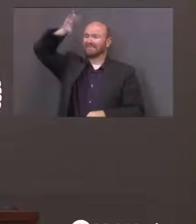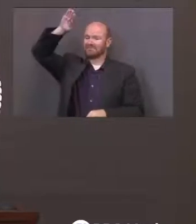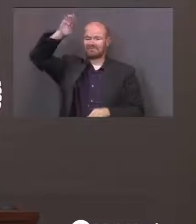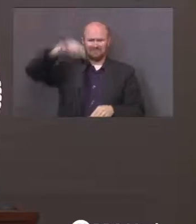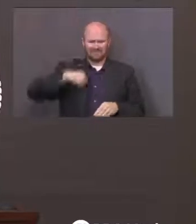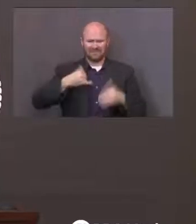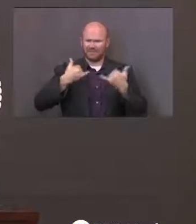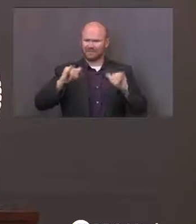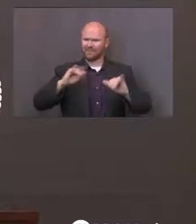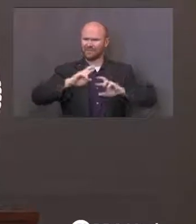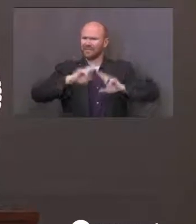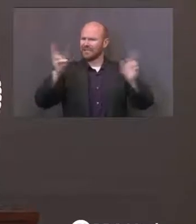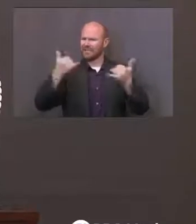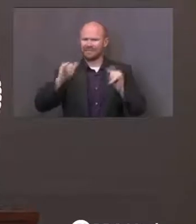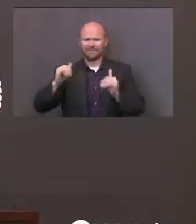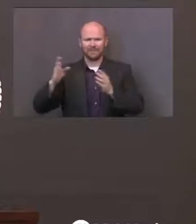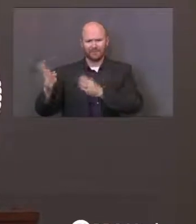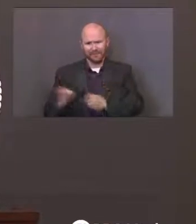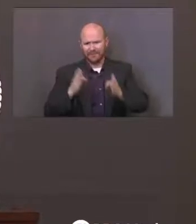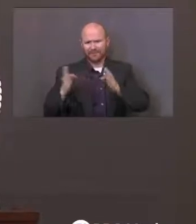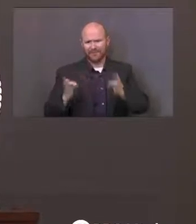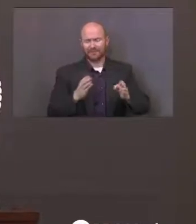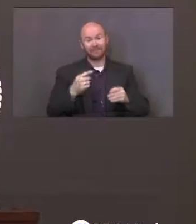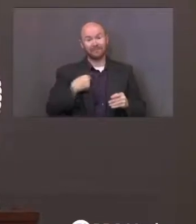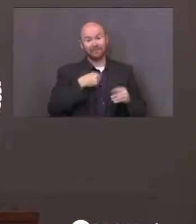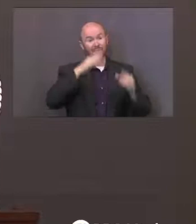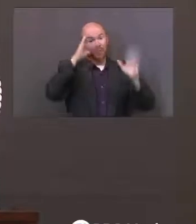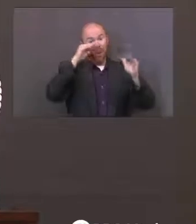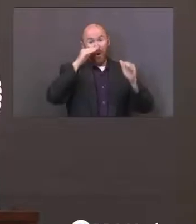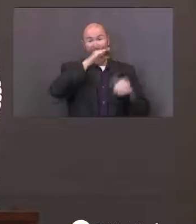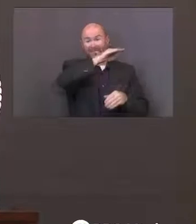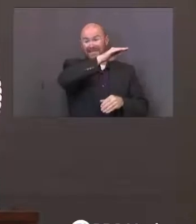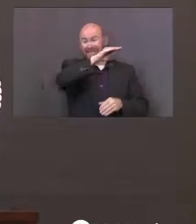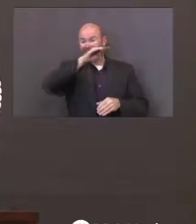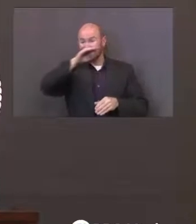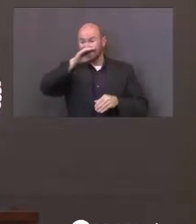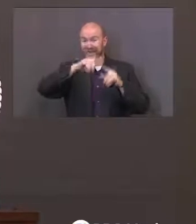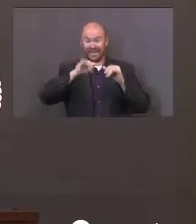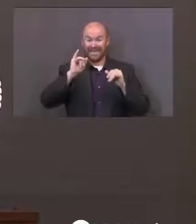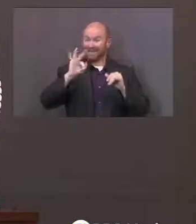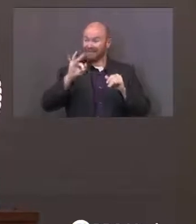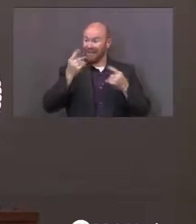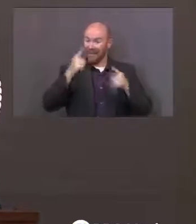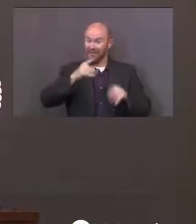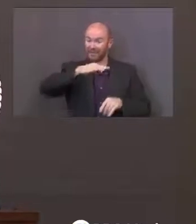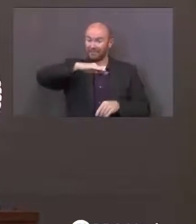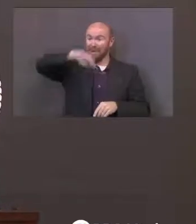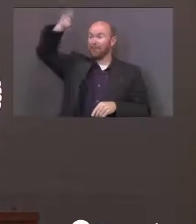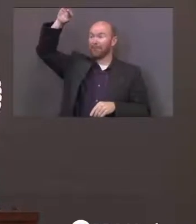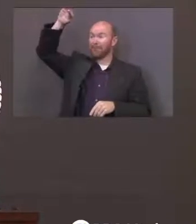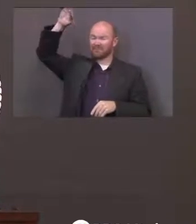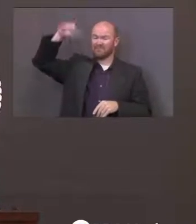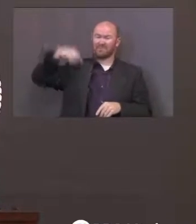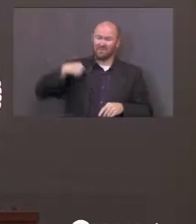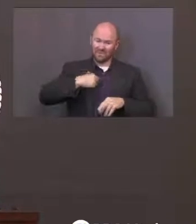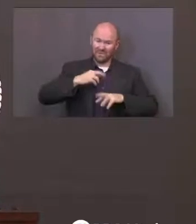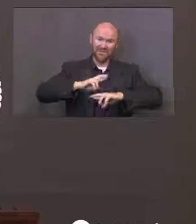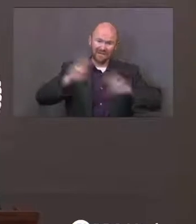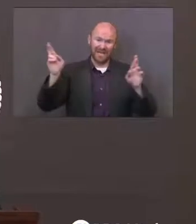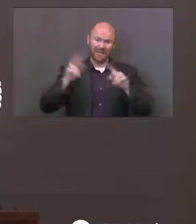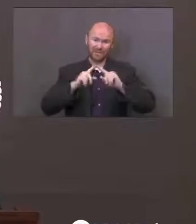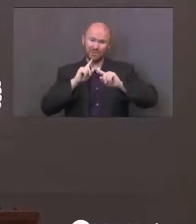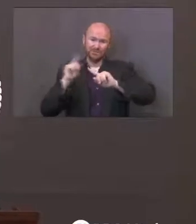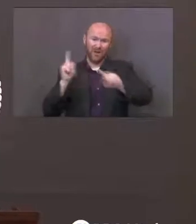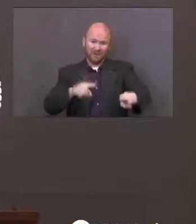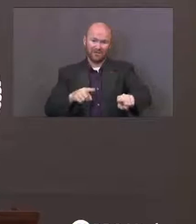we're prepared for that now. We hope for the best, but we are, in fact, preparing for the worst. I think that's prudent. By